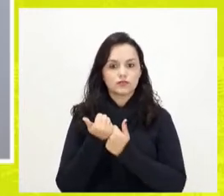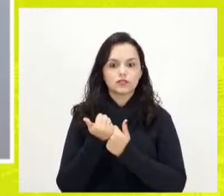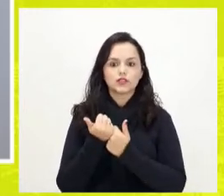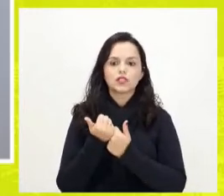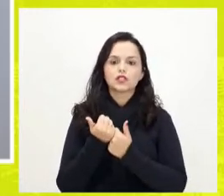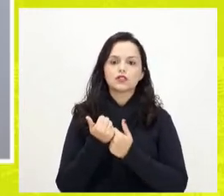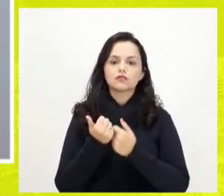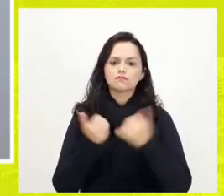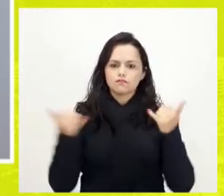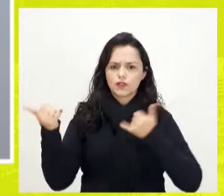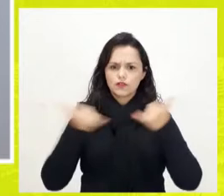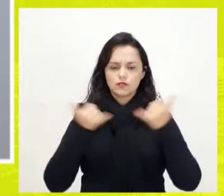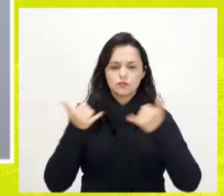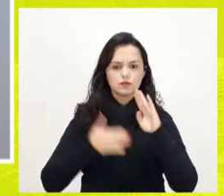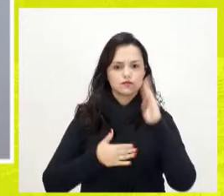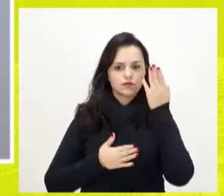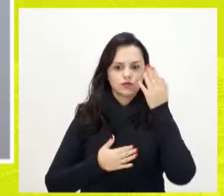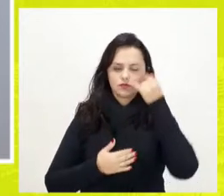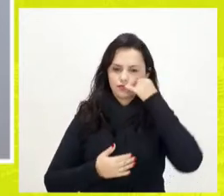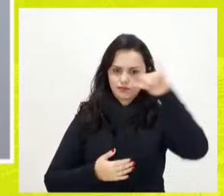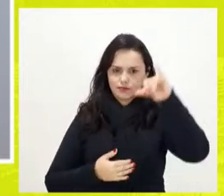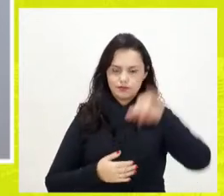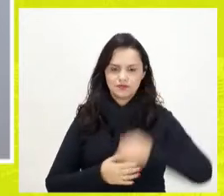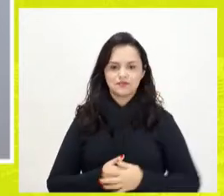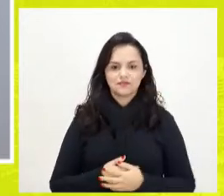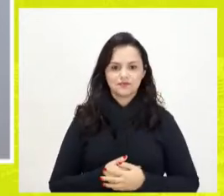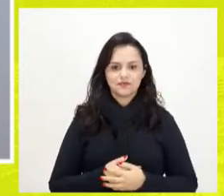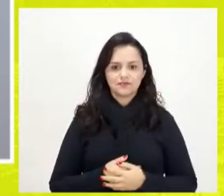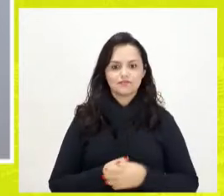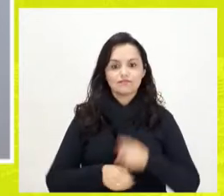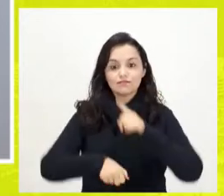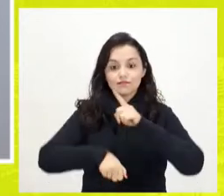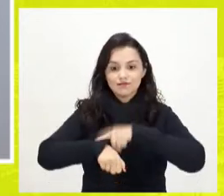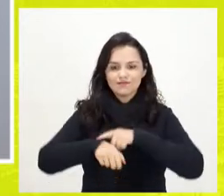support the fight against this information